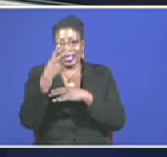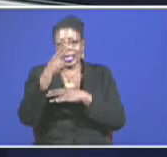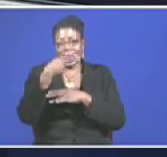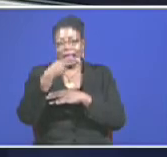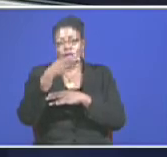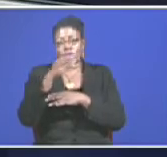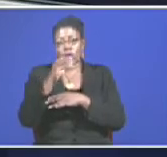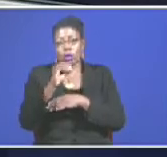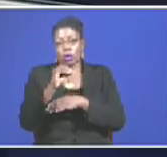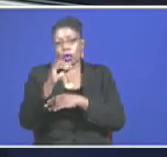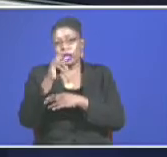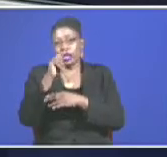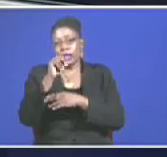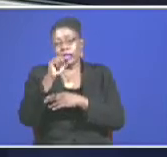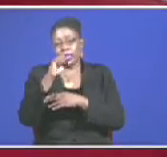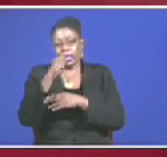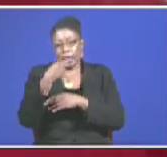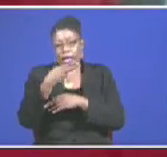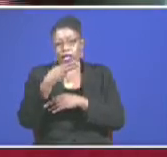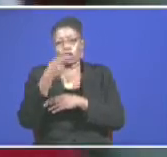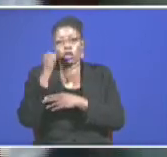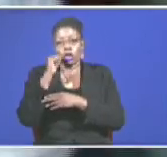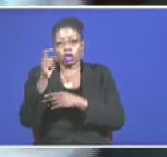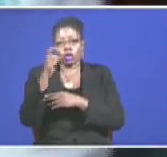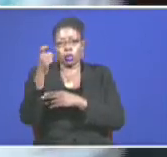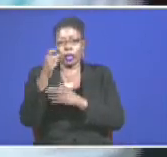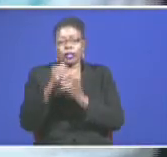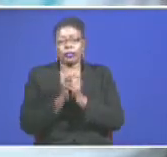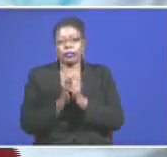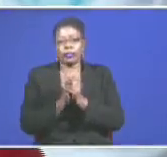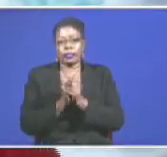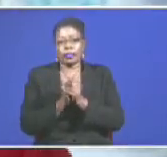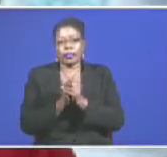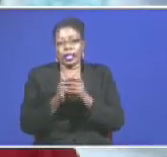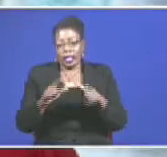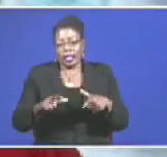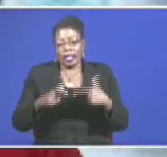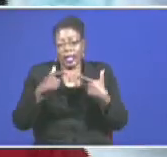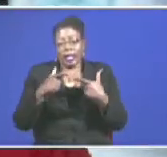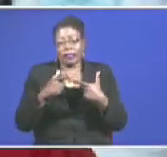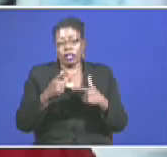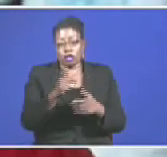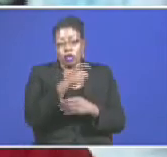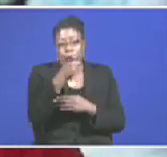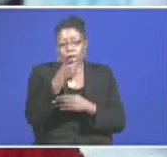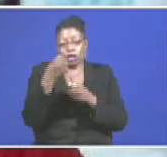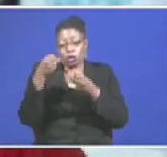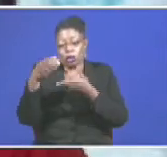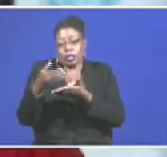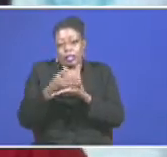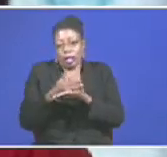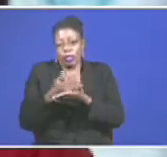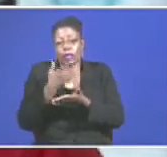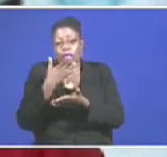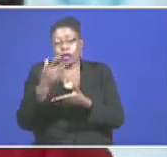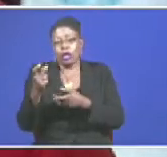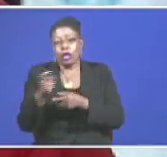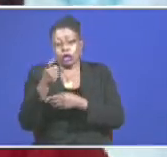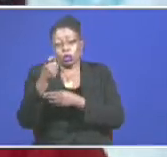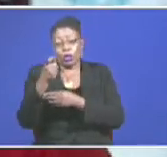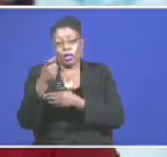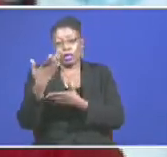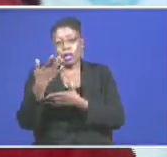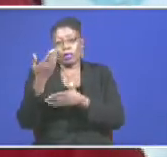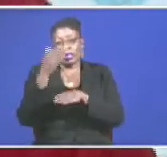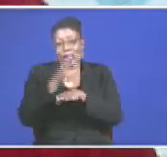Nash Junior girls net a win. Well, you know how life is. You win some, you lose some. We prefer to win all of them, but tonight